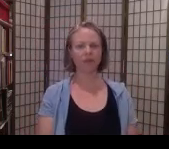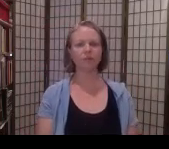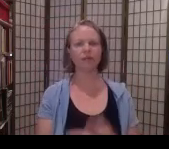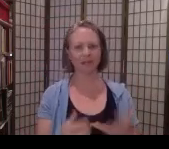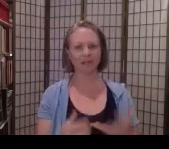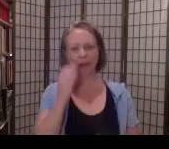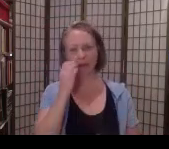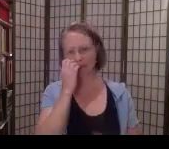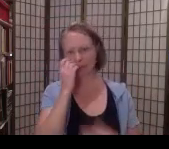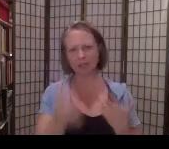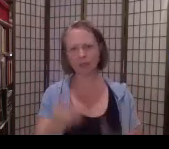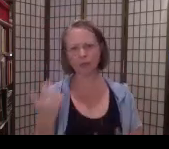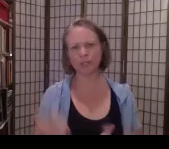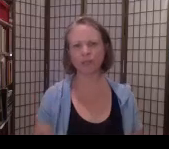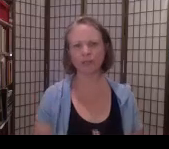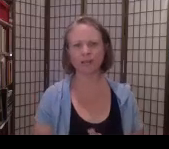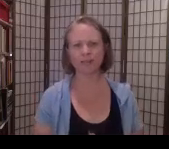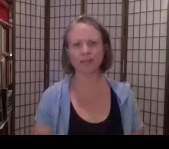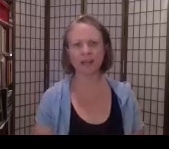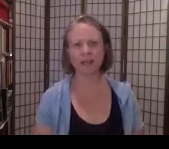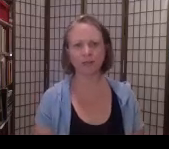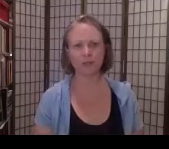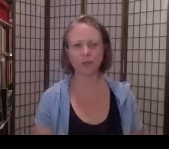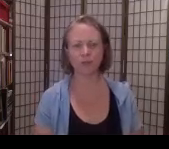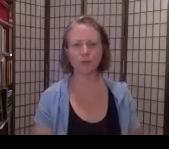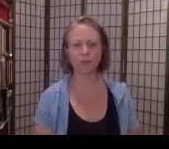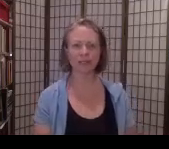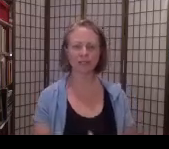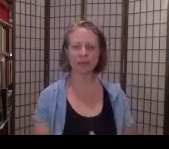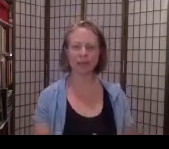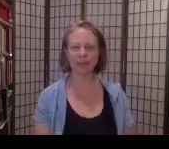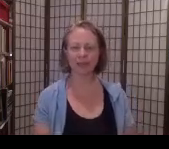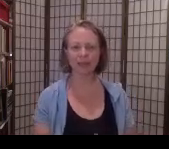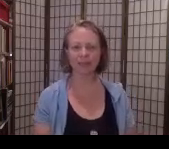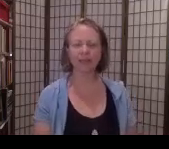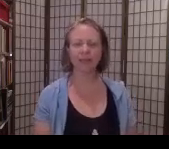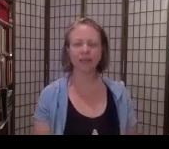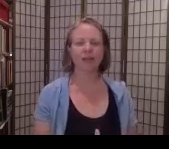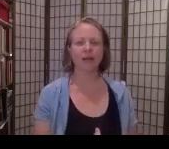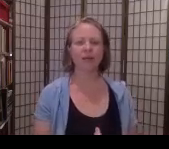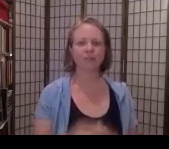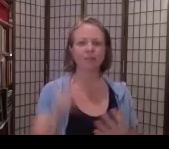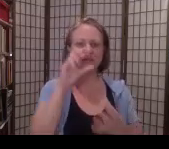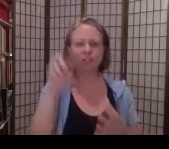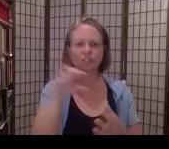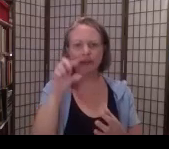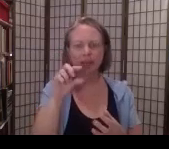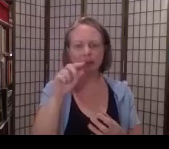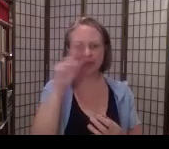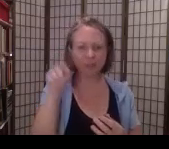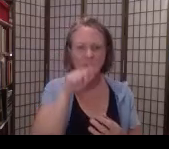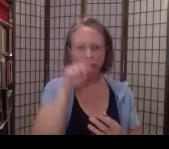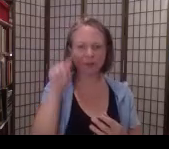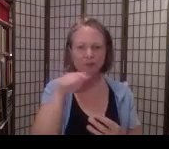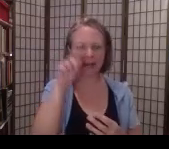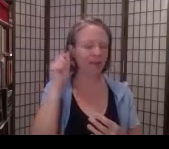So, okay, wow, this cricket is really using a lot of sound to explain things. So it's showing like the